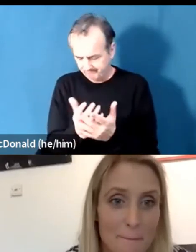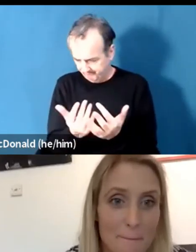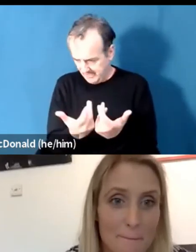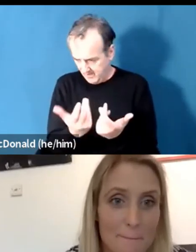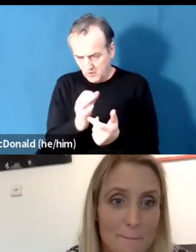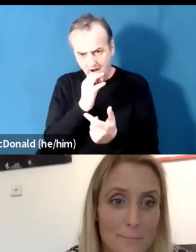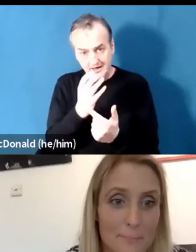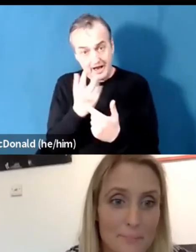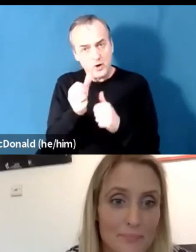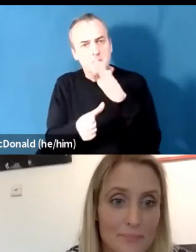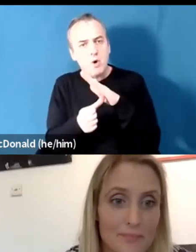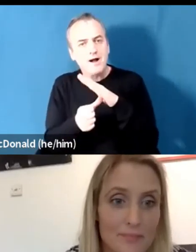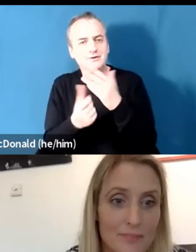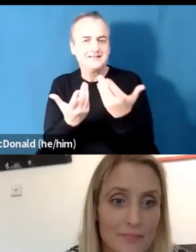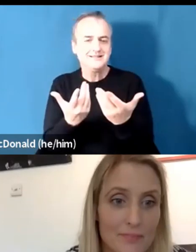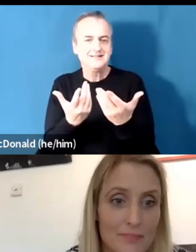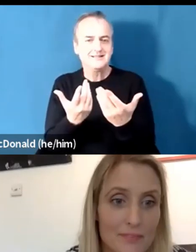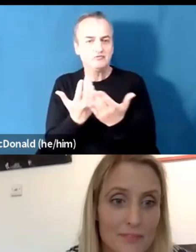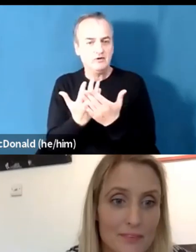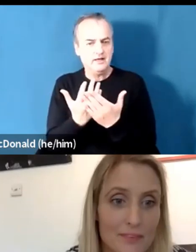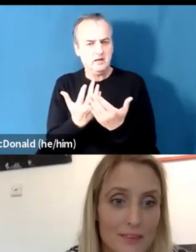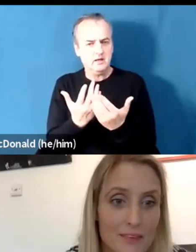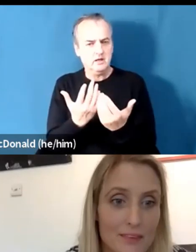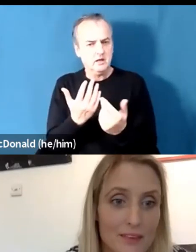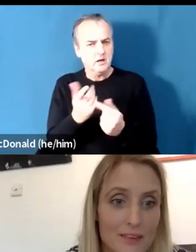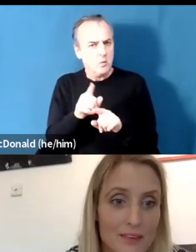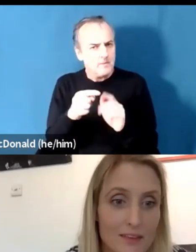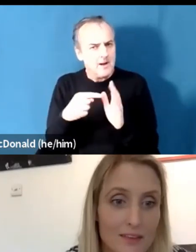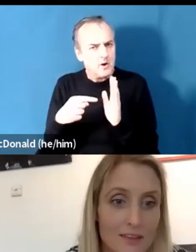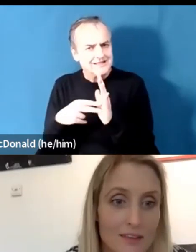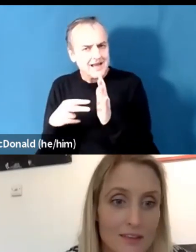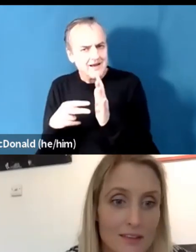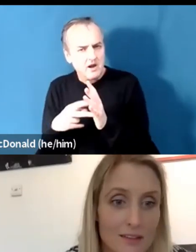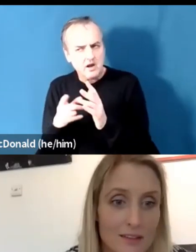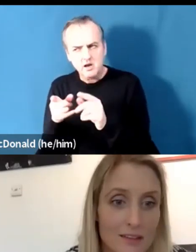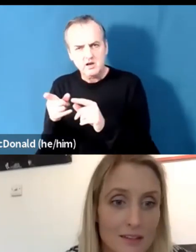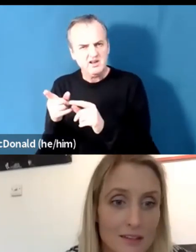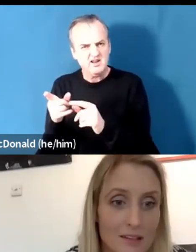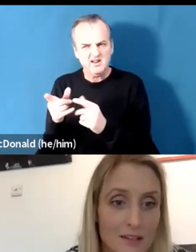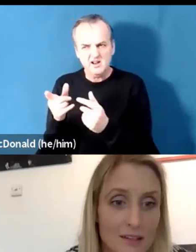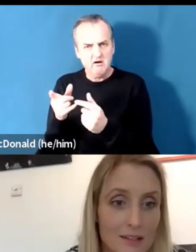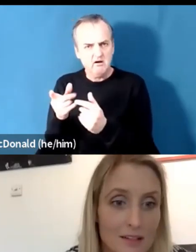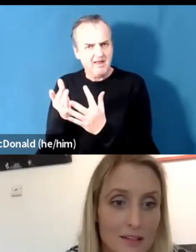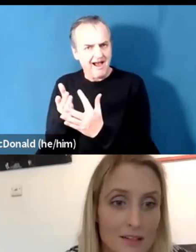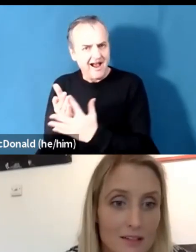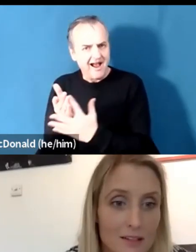it's a priority on stage these days. What about TV, Donna? What are the